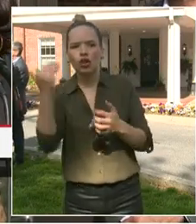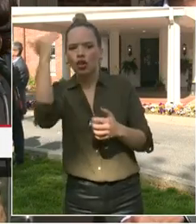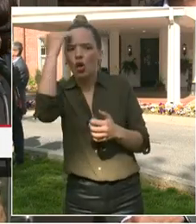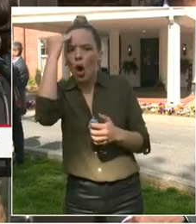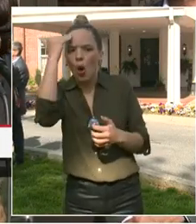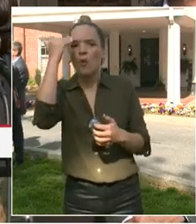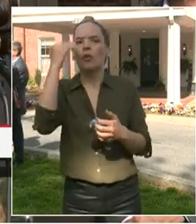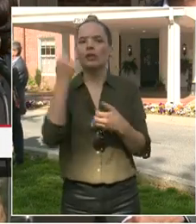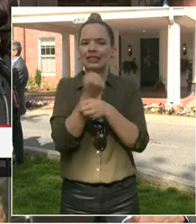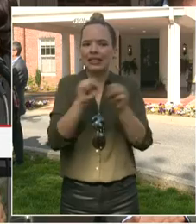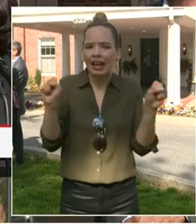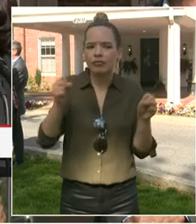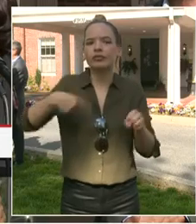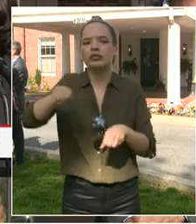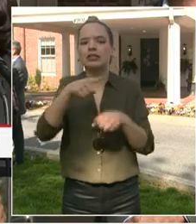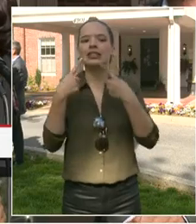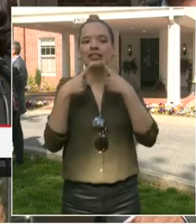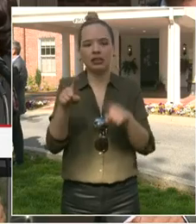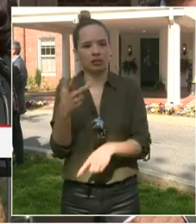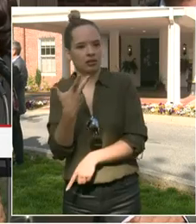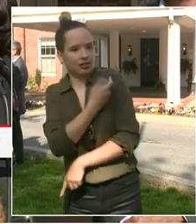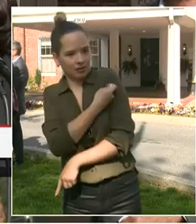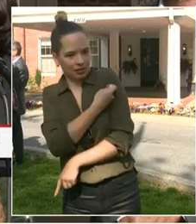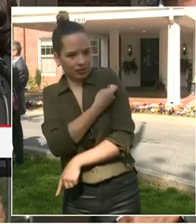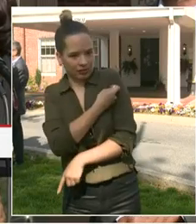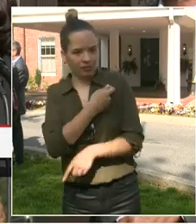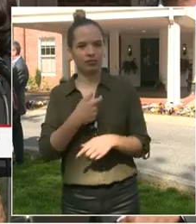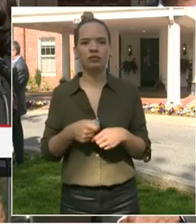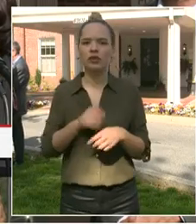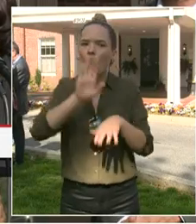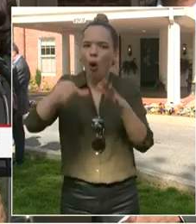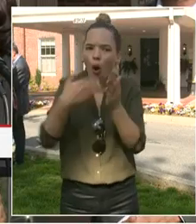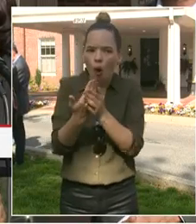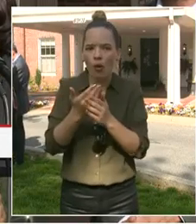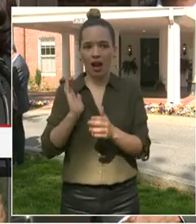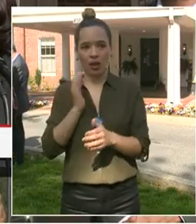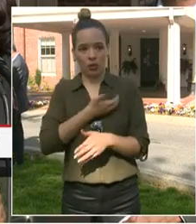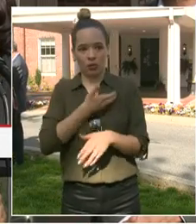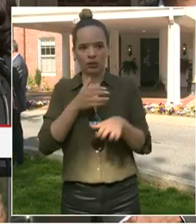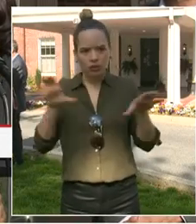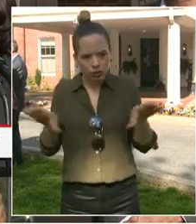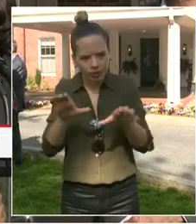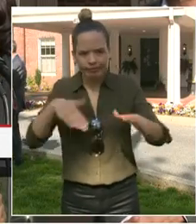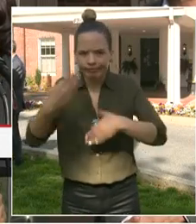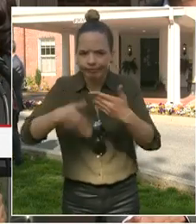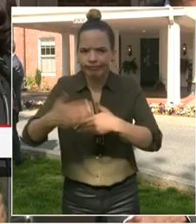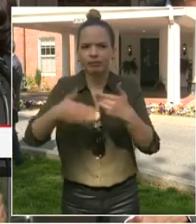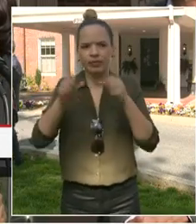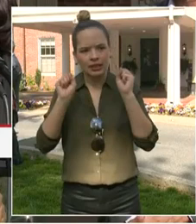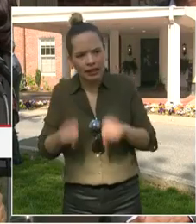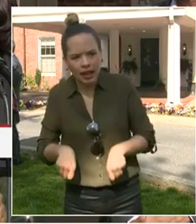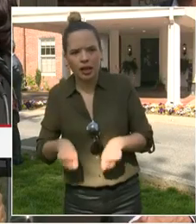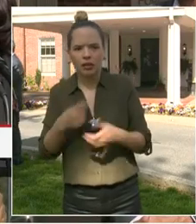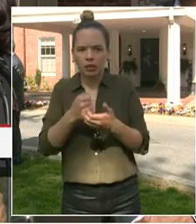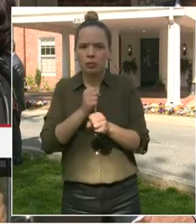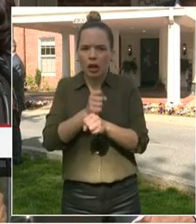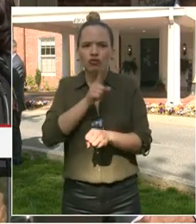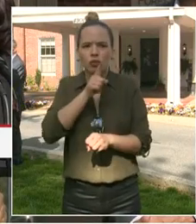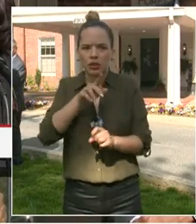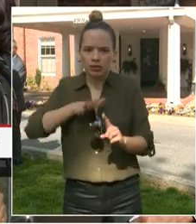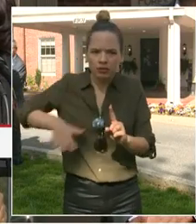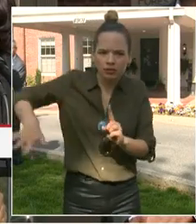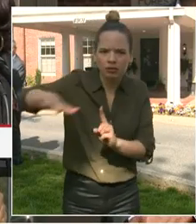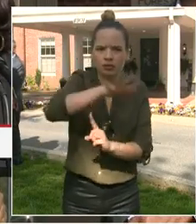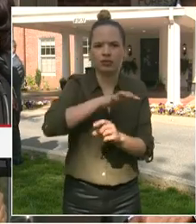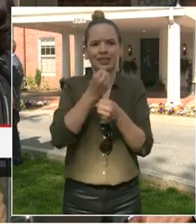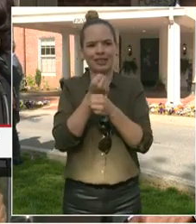vaccines. All of our employers are doing all that they can to make sure that the environment is safe, and we want people to